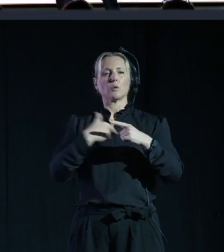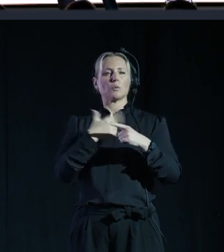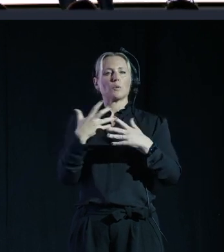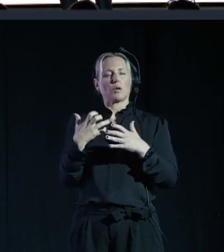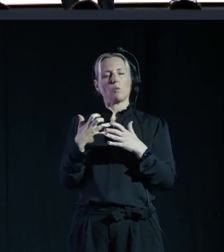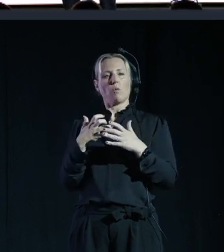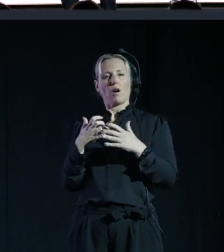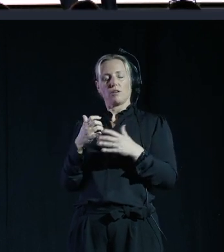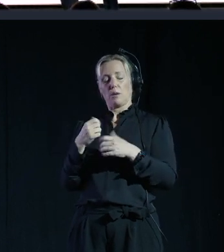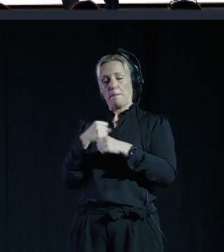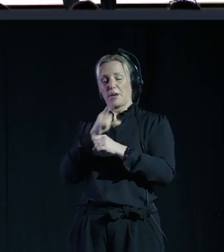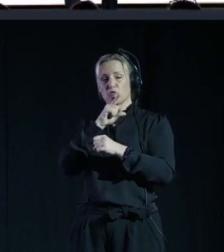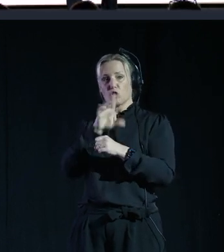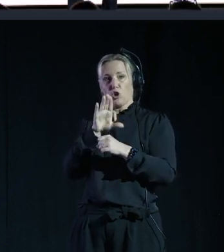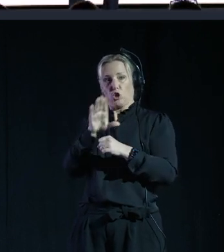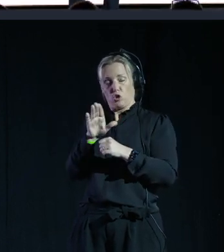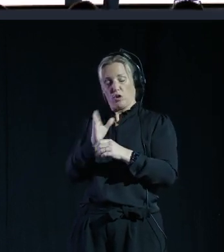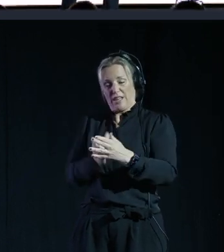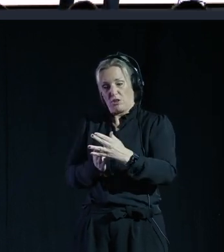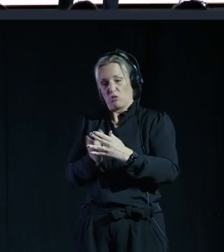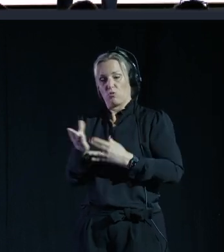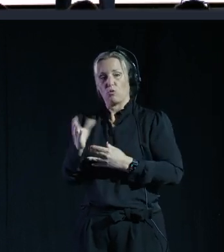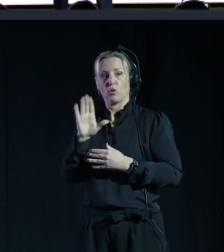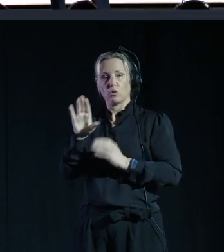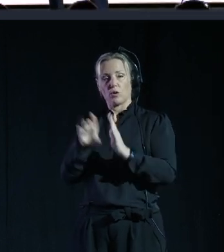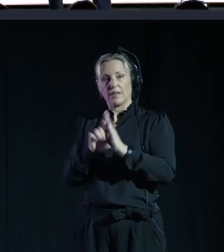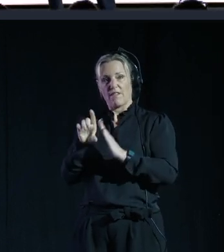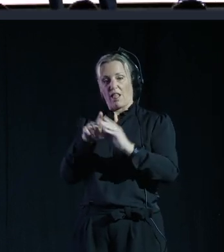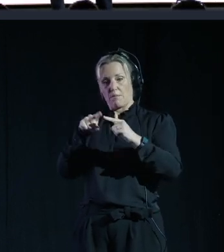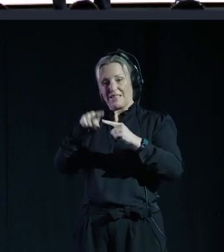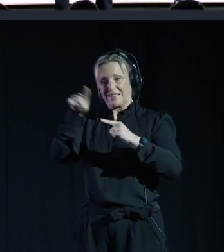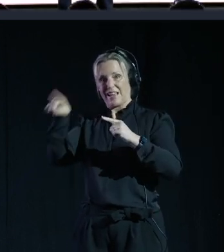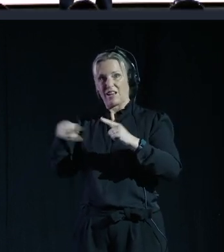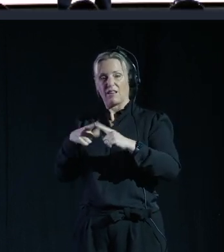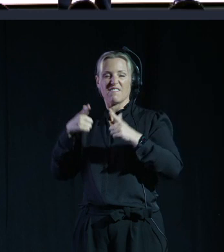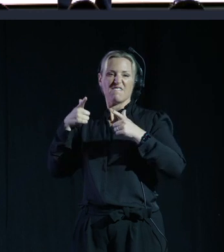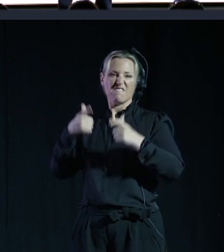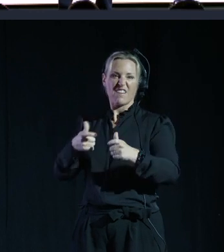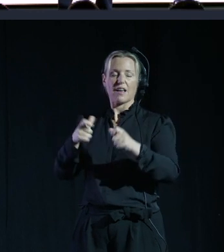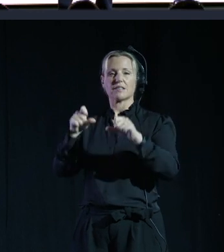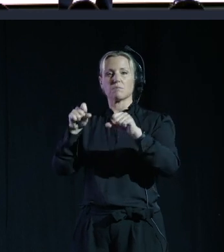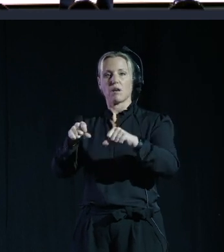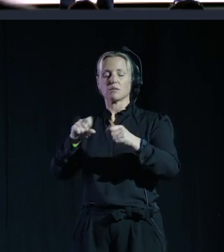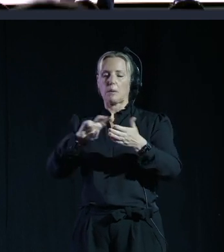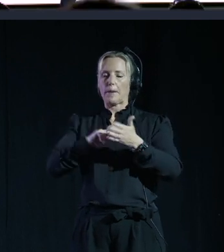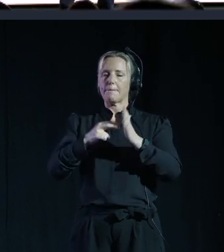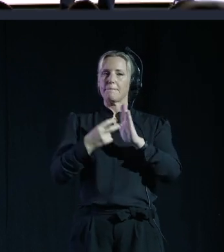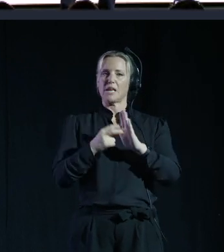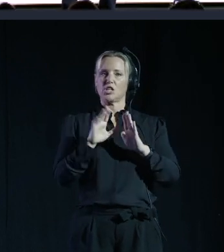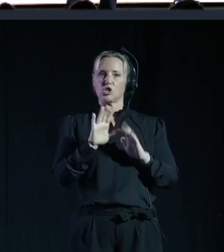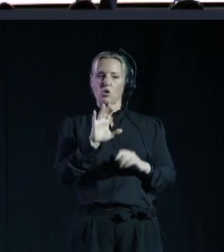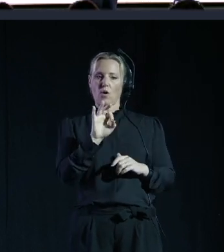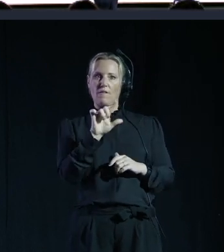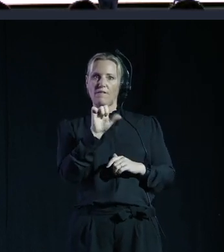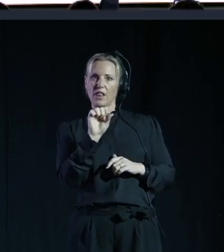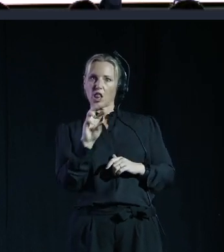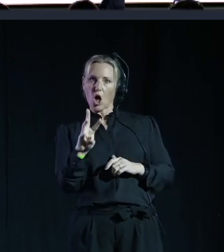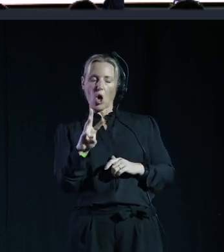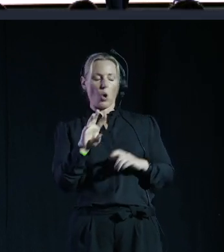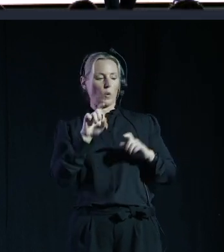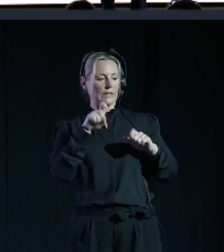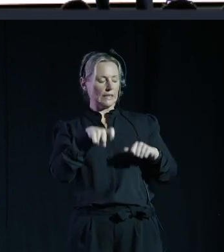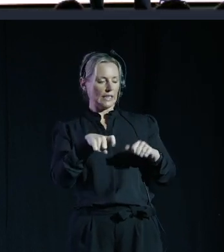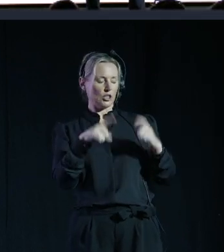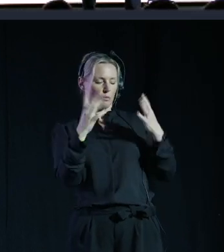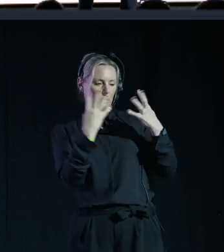your development cycle as quickly as possible. And so you need to streamline your flows to be able to get through each one of these phases. And if you're doing